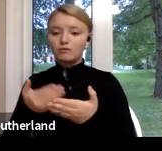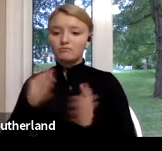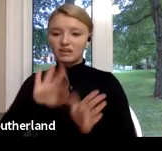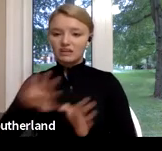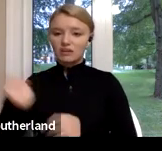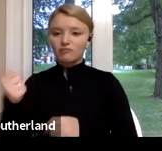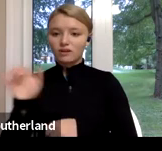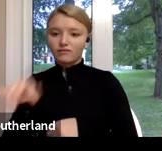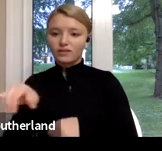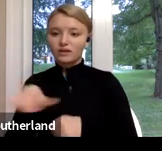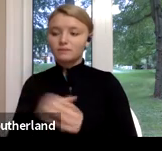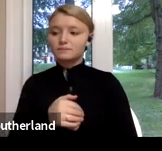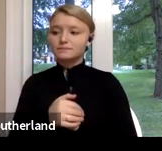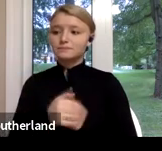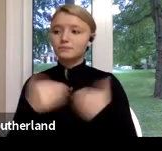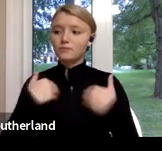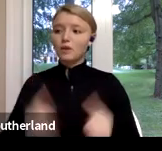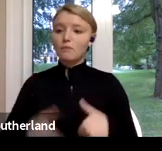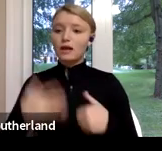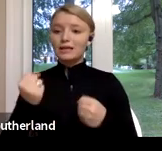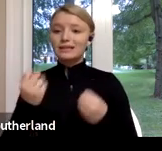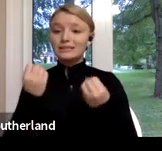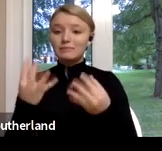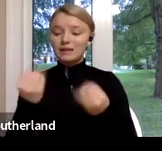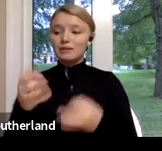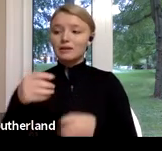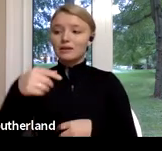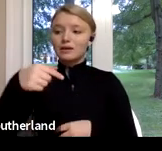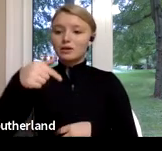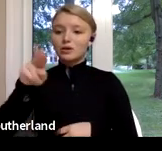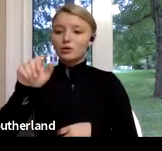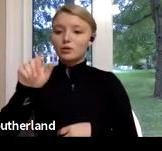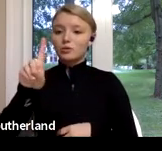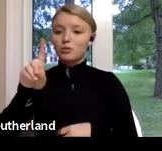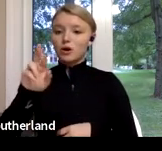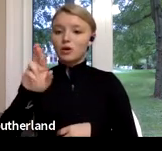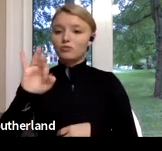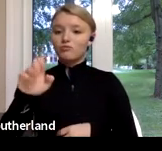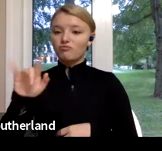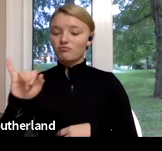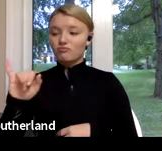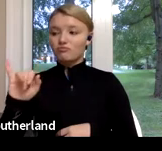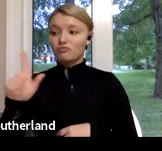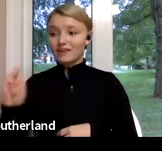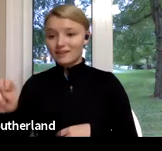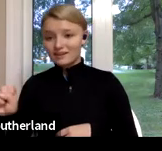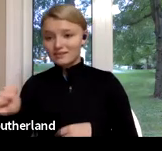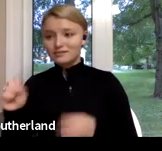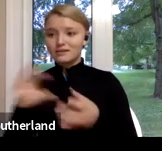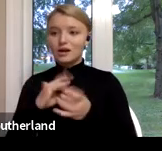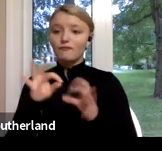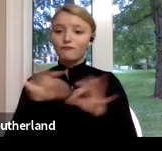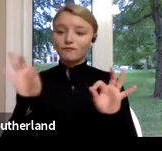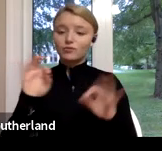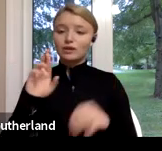gets quadrillions of free radical attacks every day. That's about 10,000 attacks per